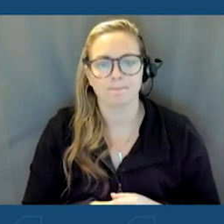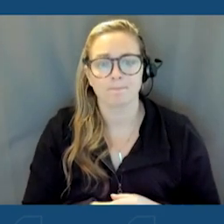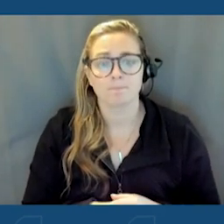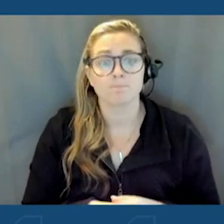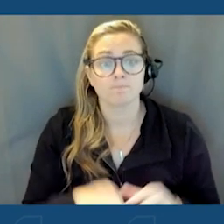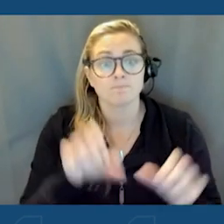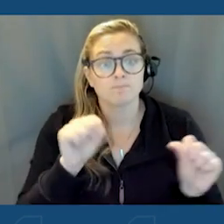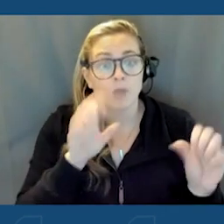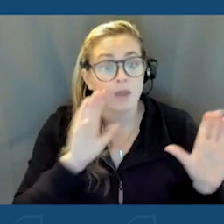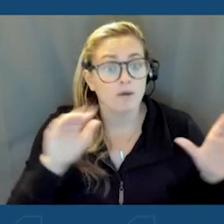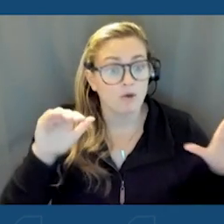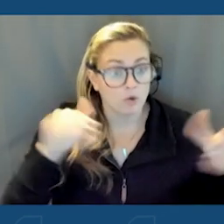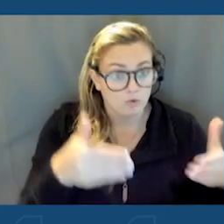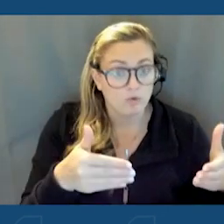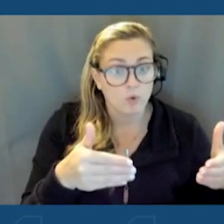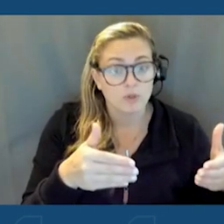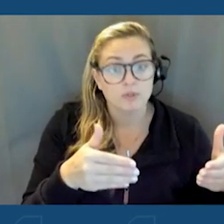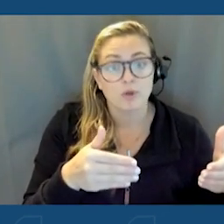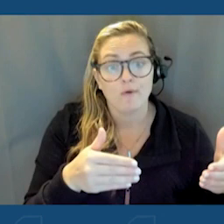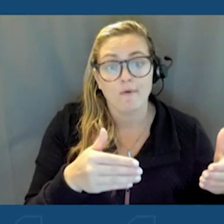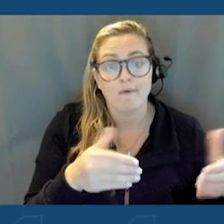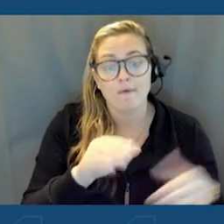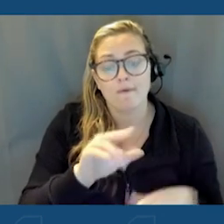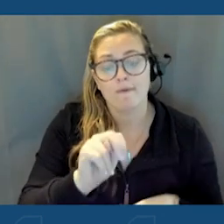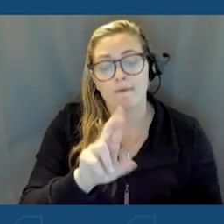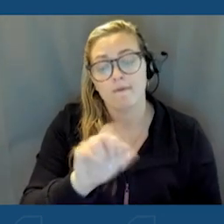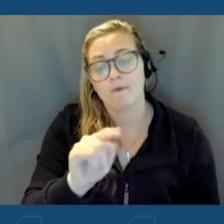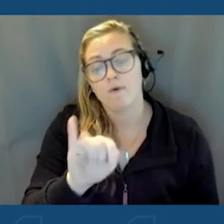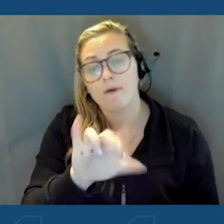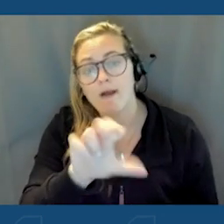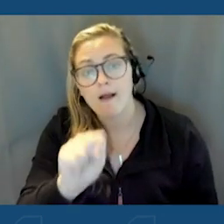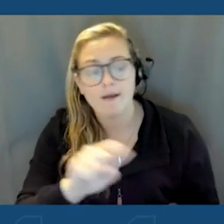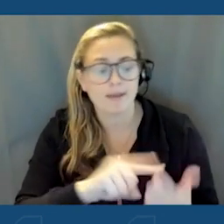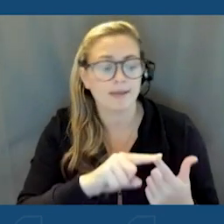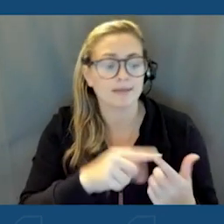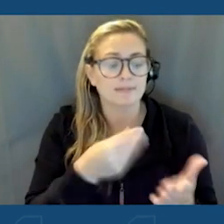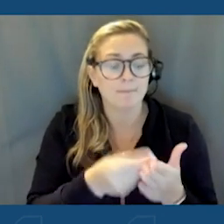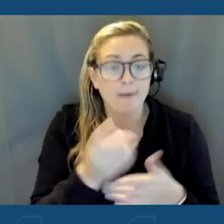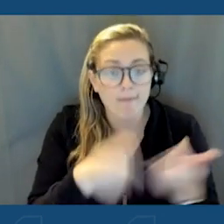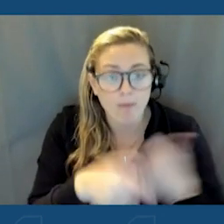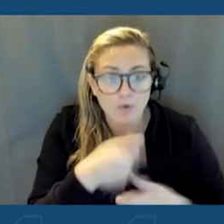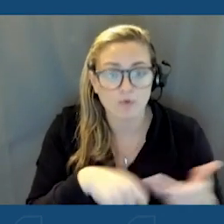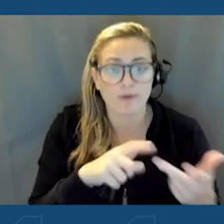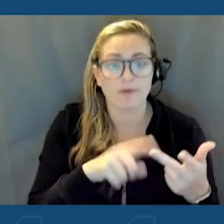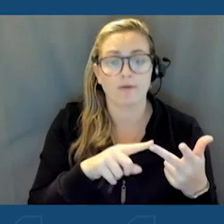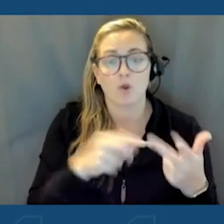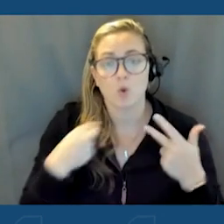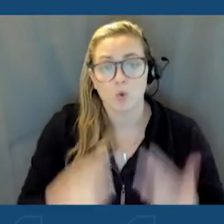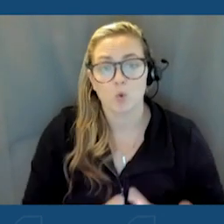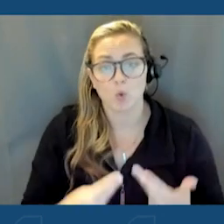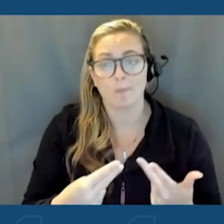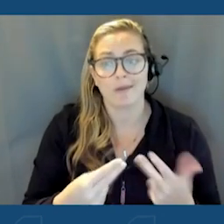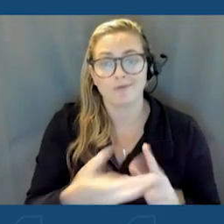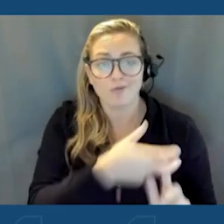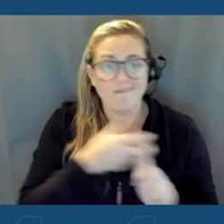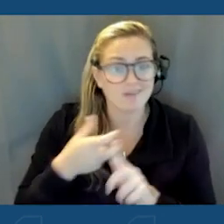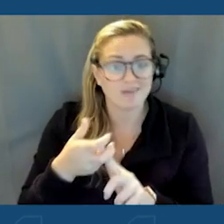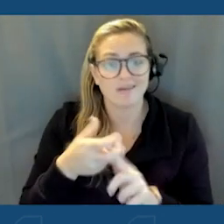on large-scale narcotics distributions, money laundering, human trafficking, and also now